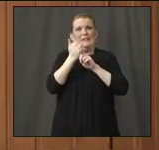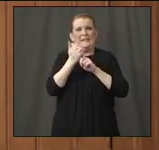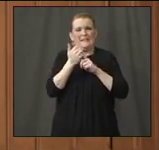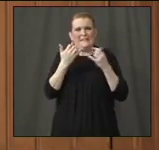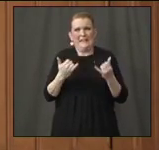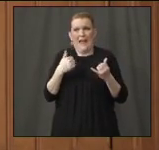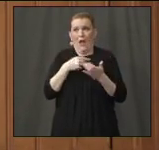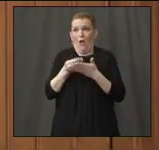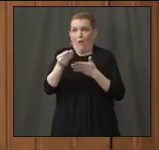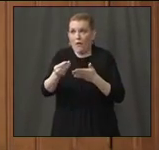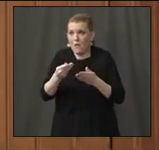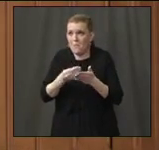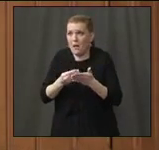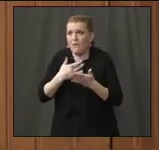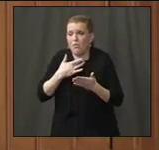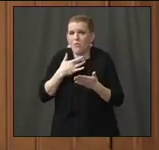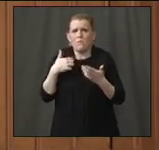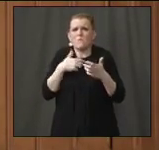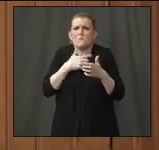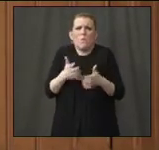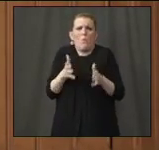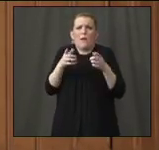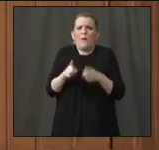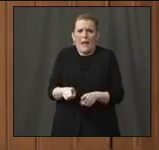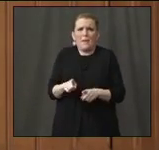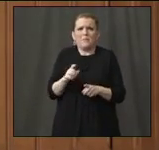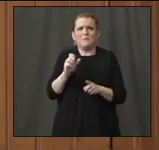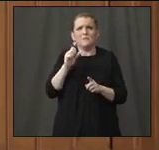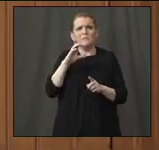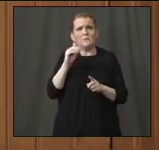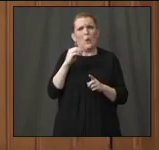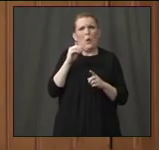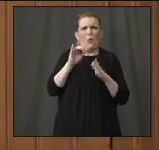legitimate leads, putting money up front when it's appropriate.